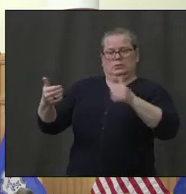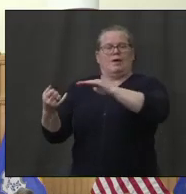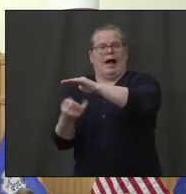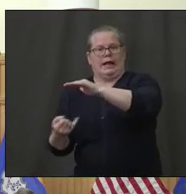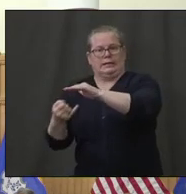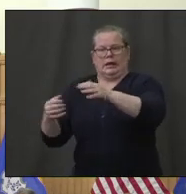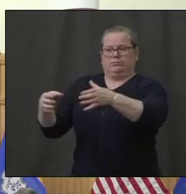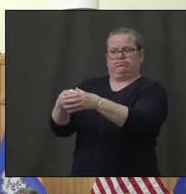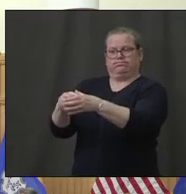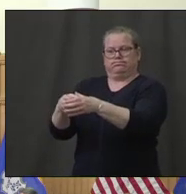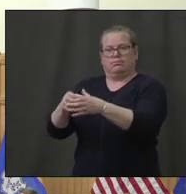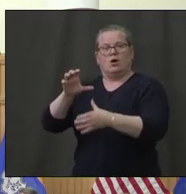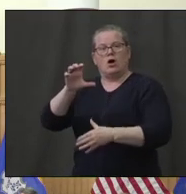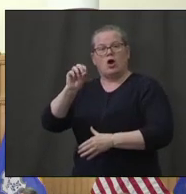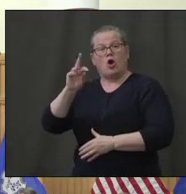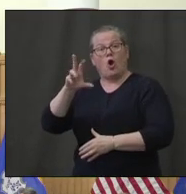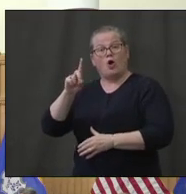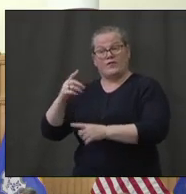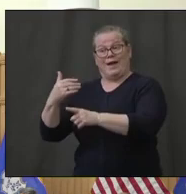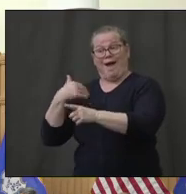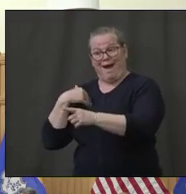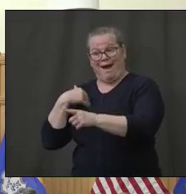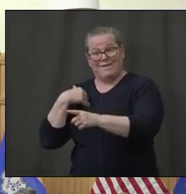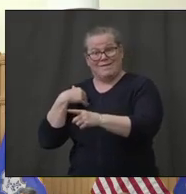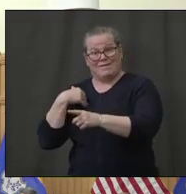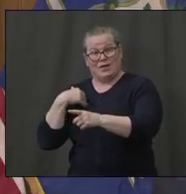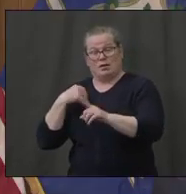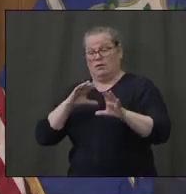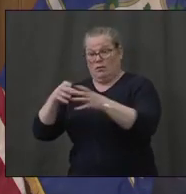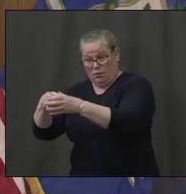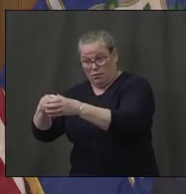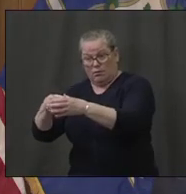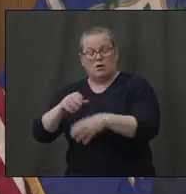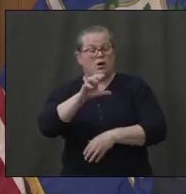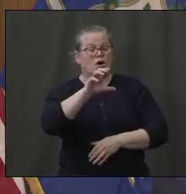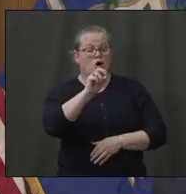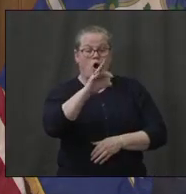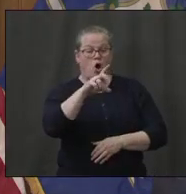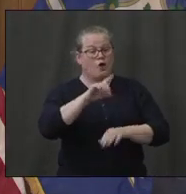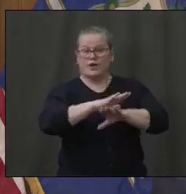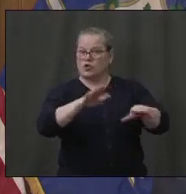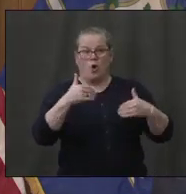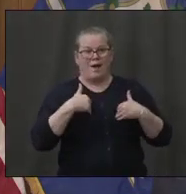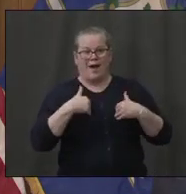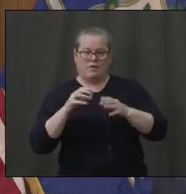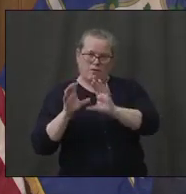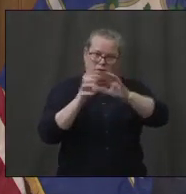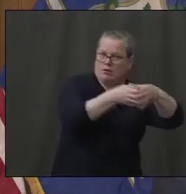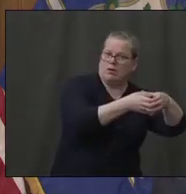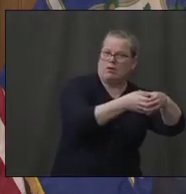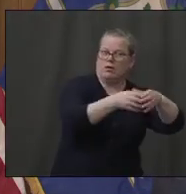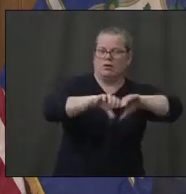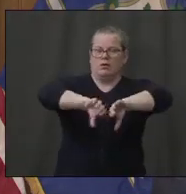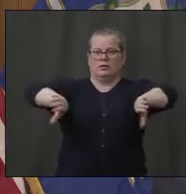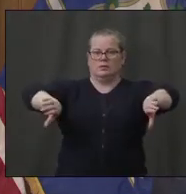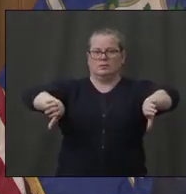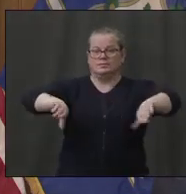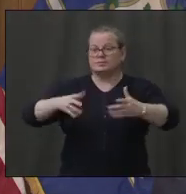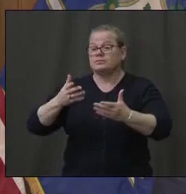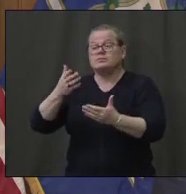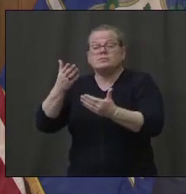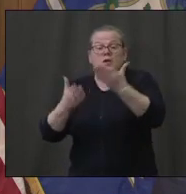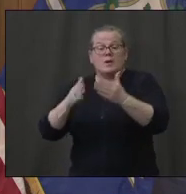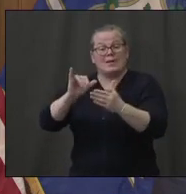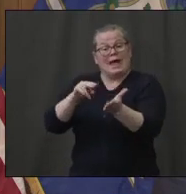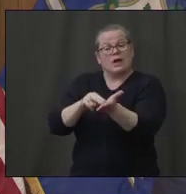COVID negative, whether that's in a wing of a large nursing home where there can be physical separation, where there can be staff separation. And then we're also working very hard